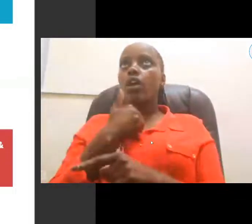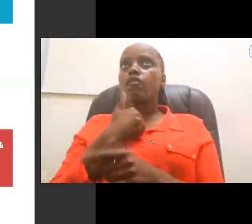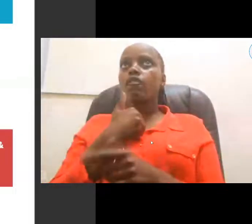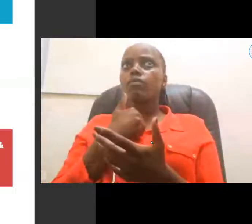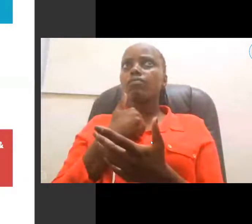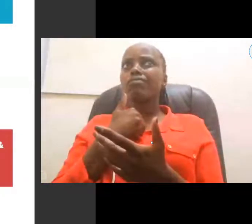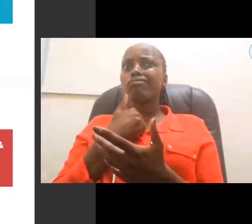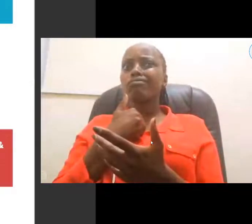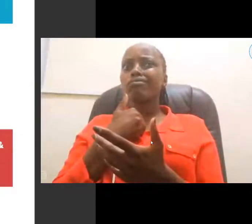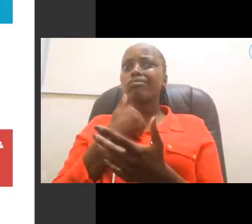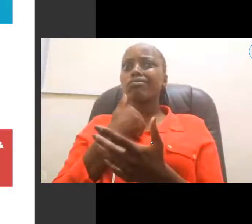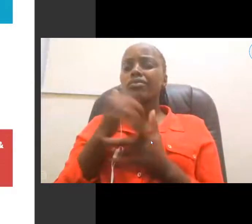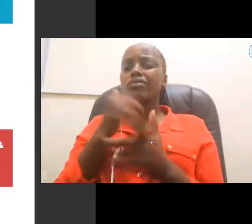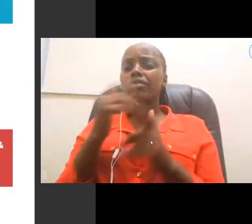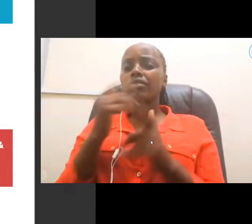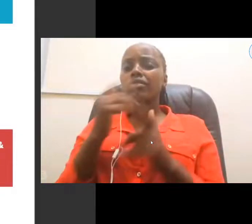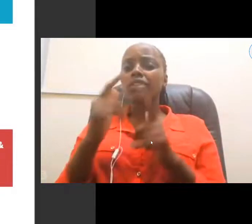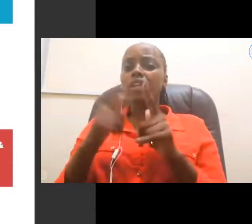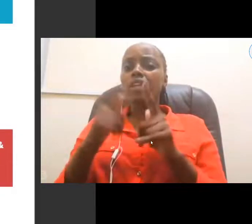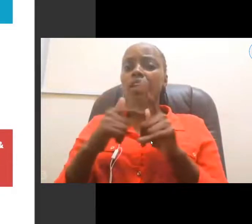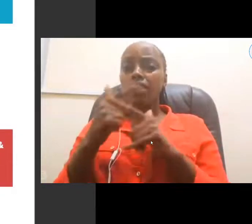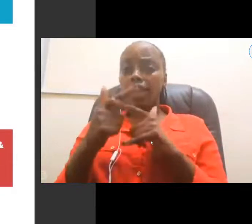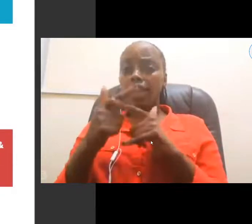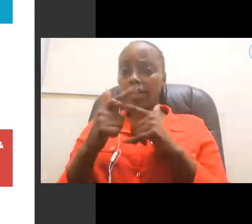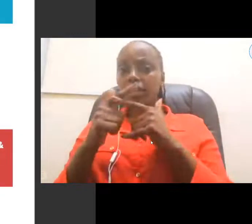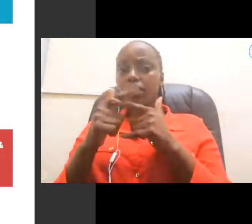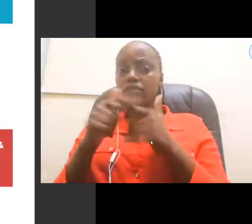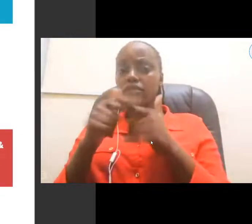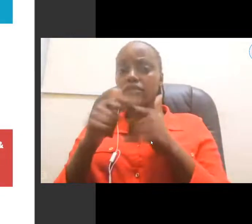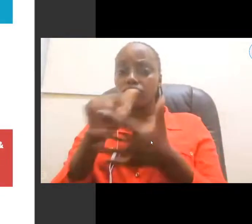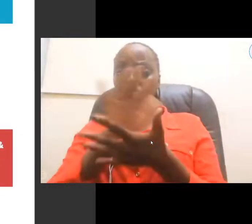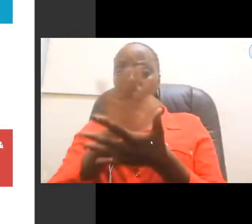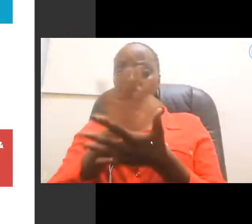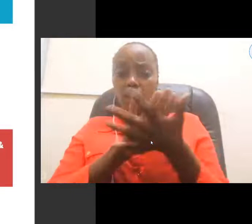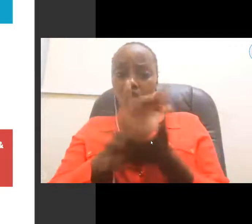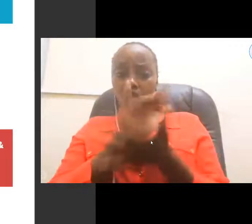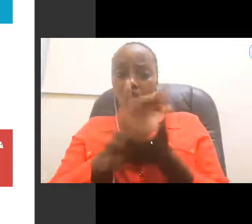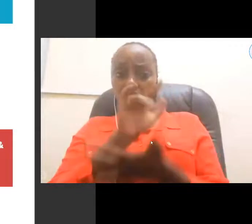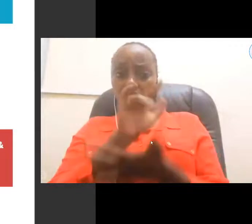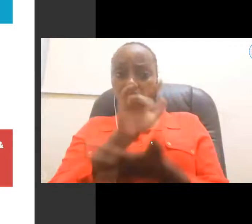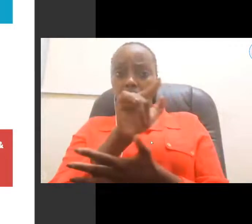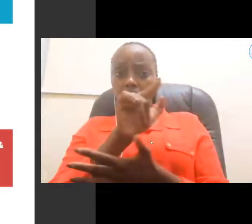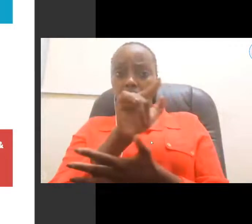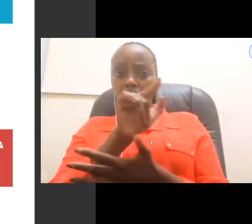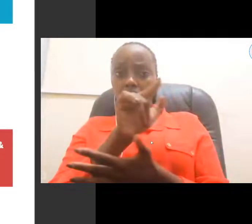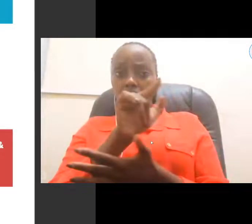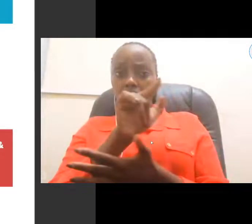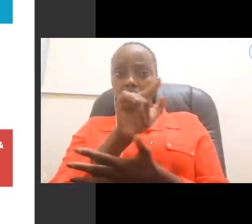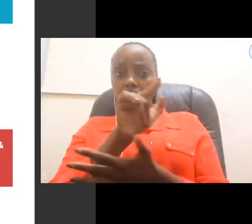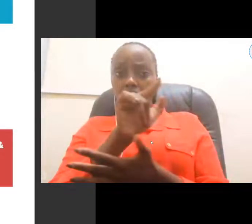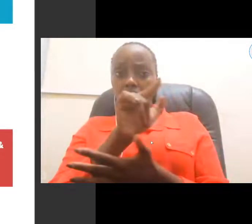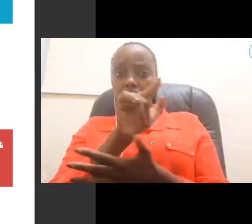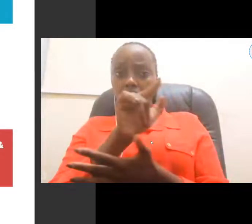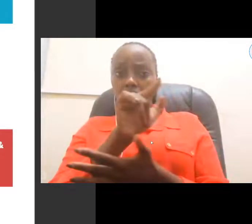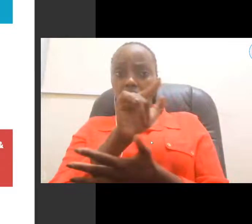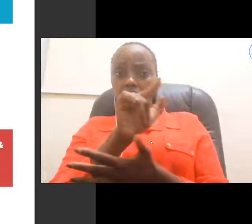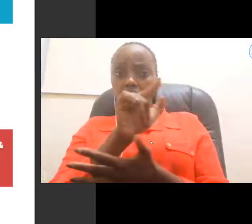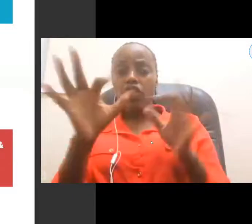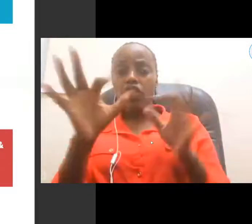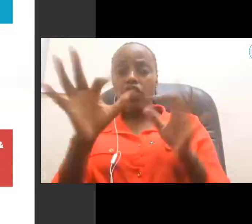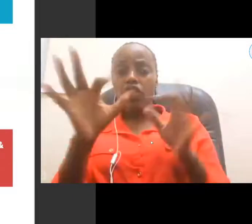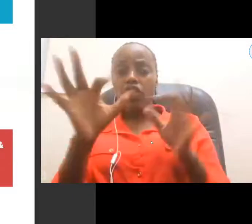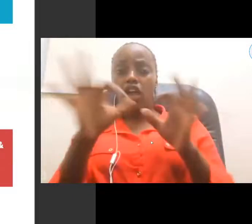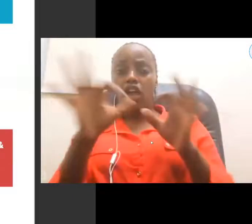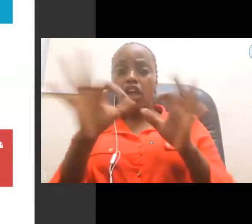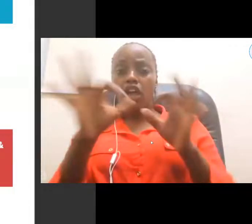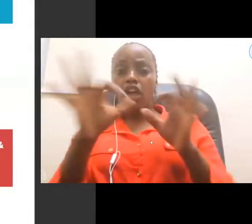can finally review, edit, and finalize, collate everything and finalize the strategic plan. And then it